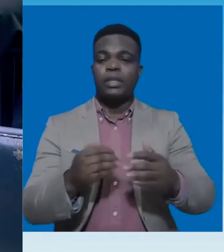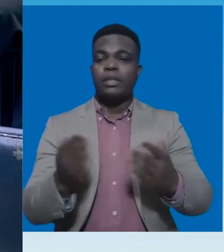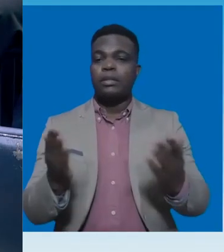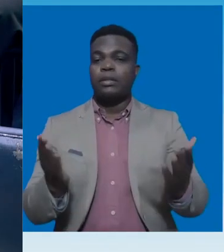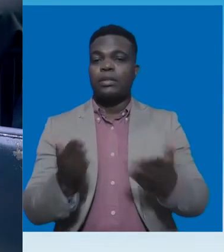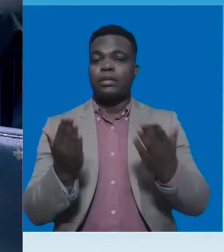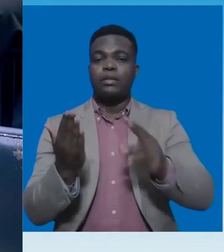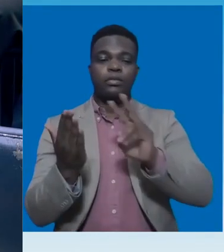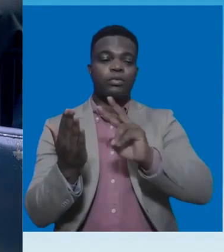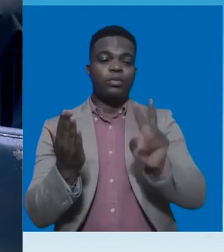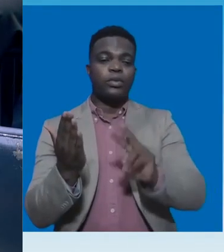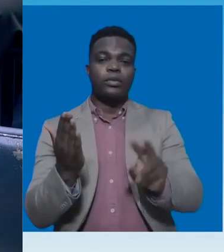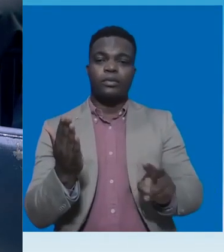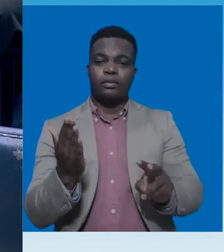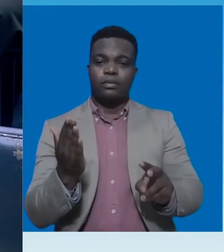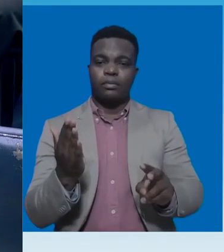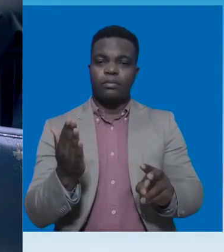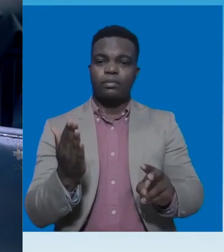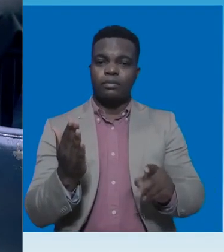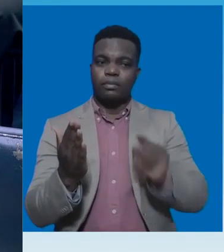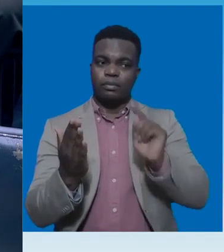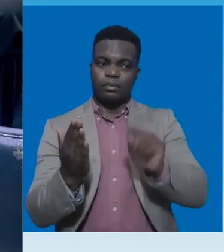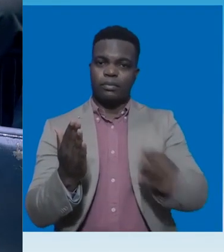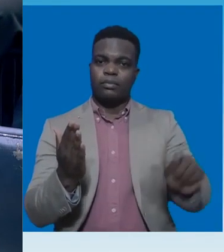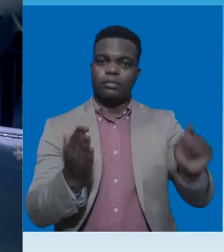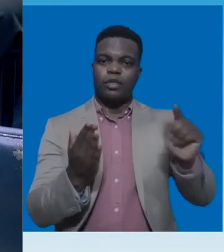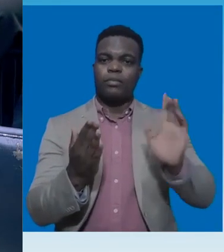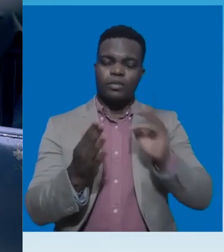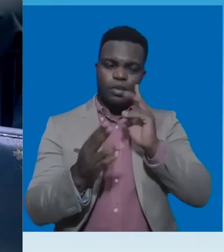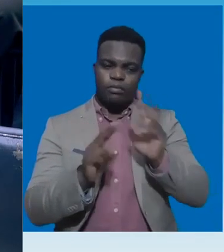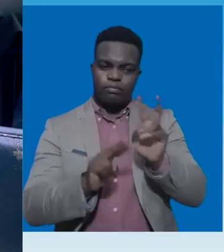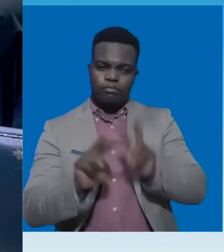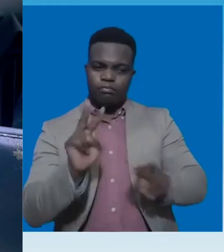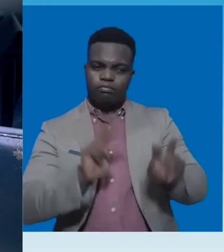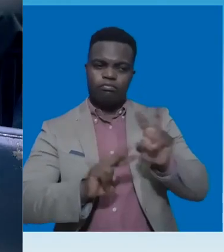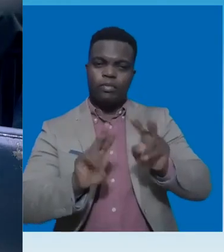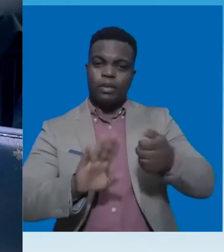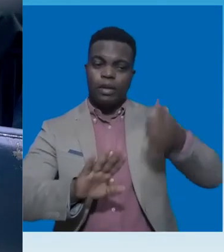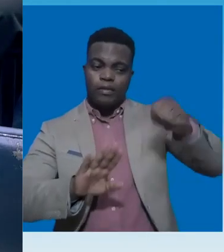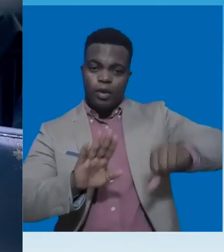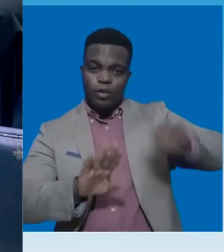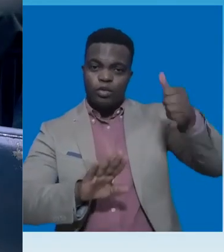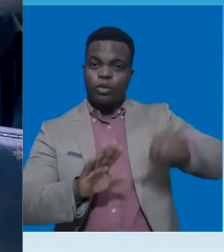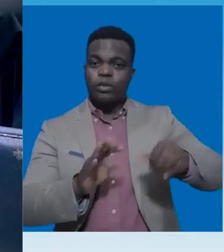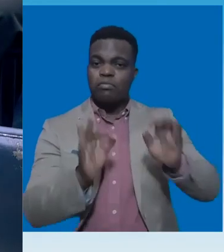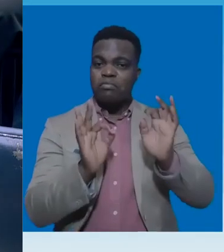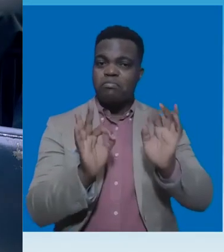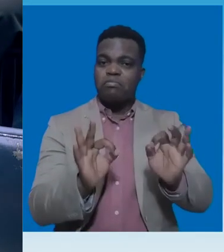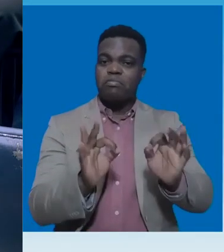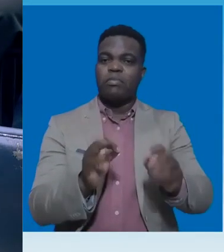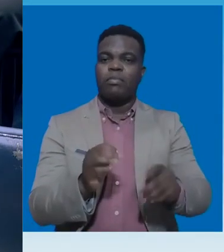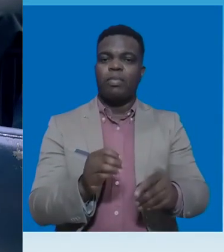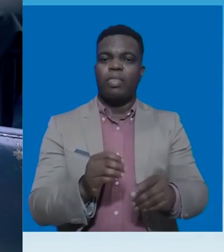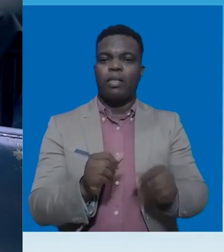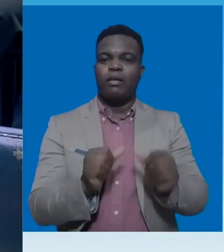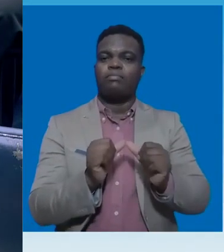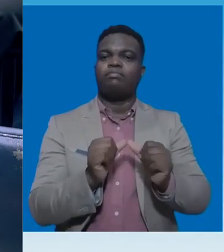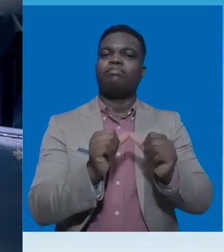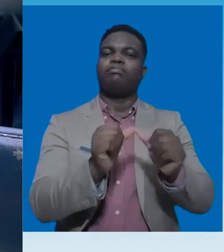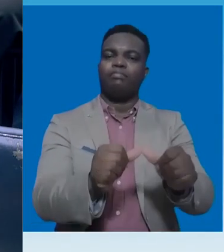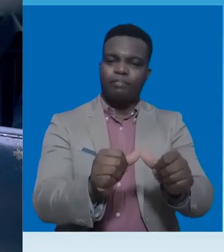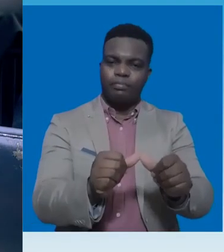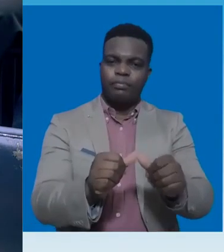and evaluation frameworks are put in place, they need to track disability inclusion through